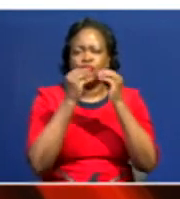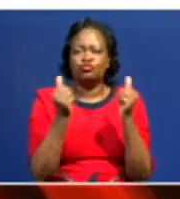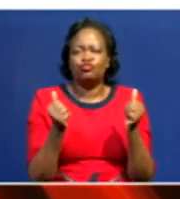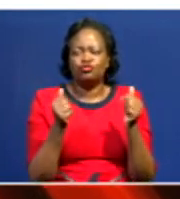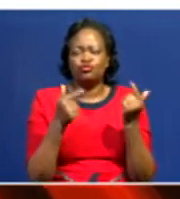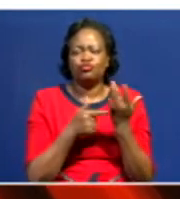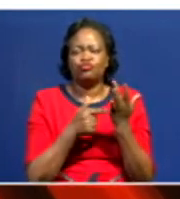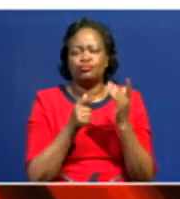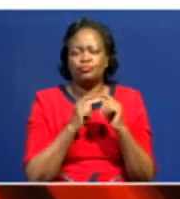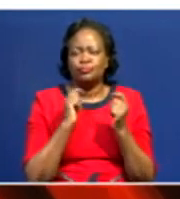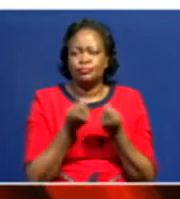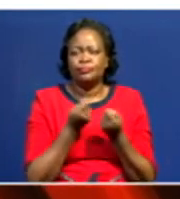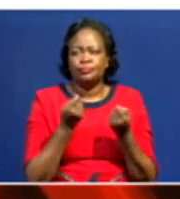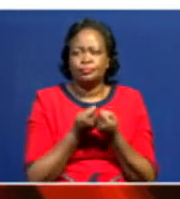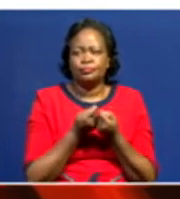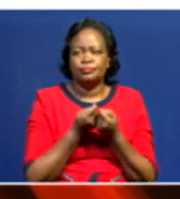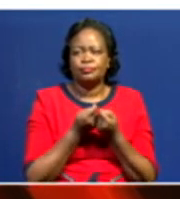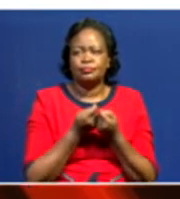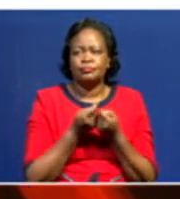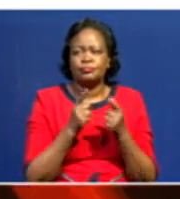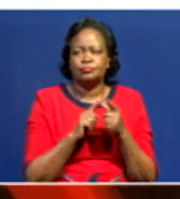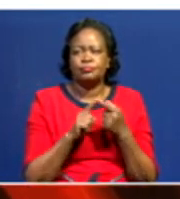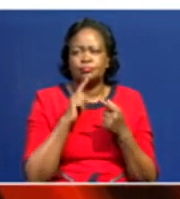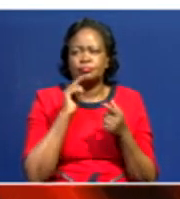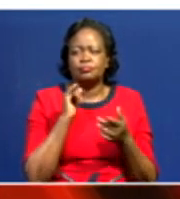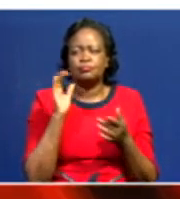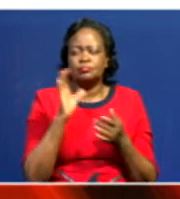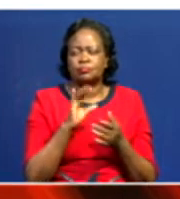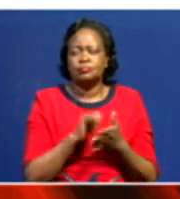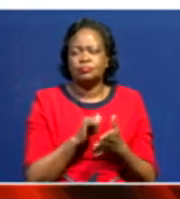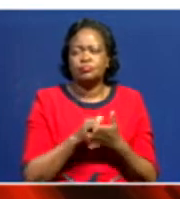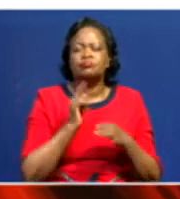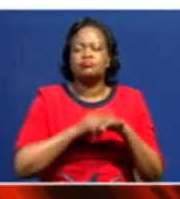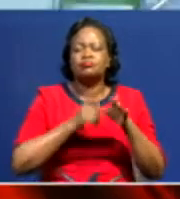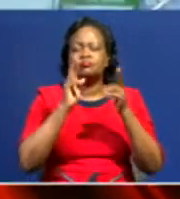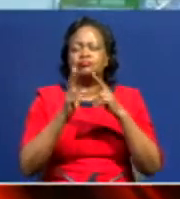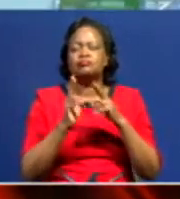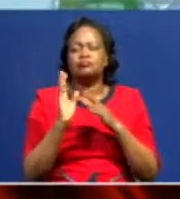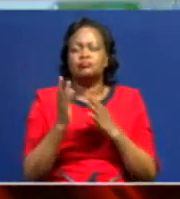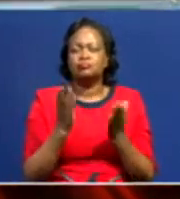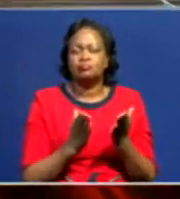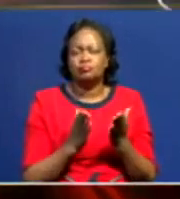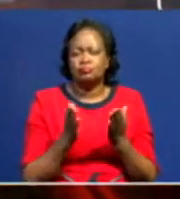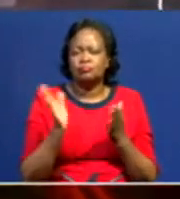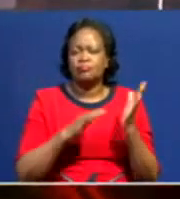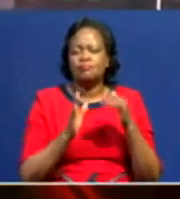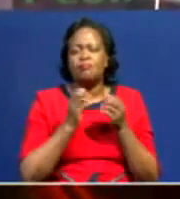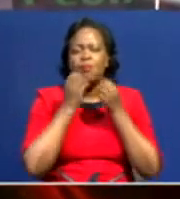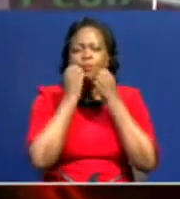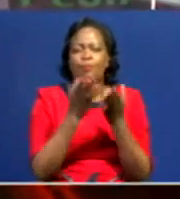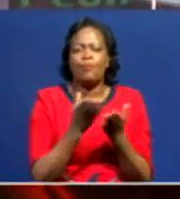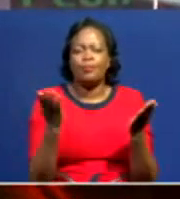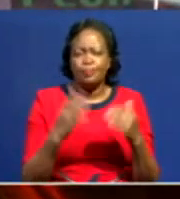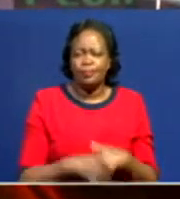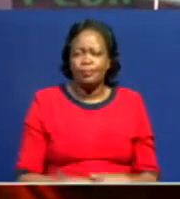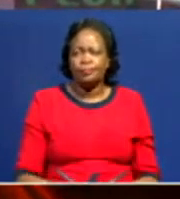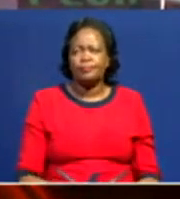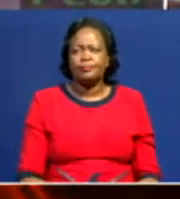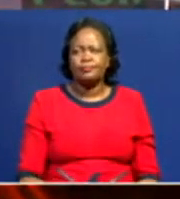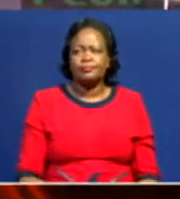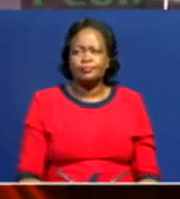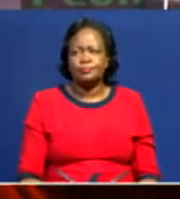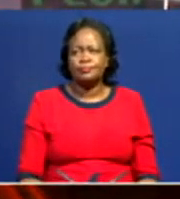the technical teams, pledging to inform the customers once normal services resume. Trevor Ngendo for Lunchtime News.